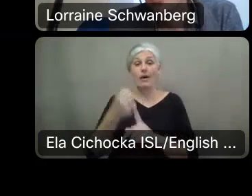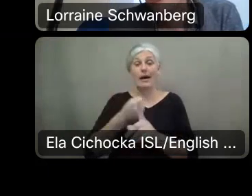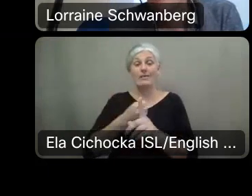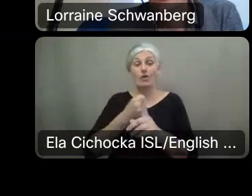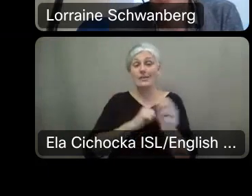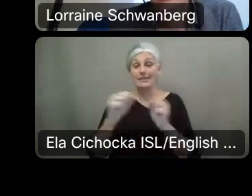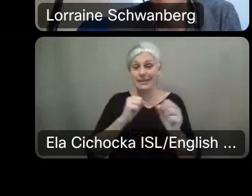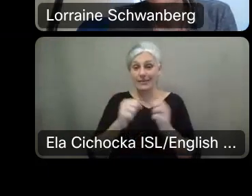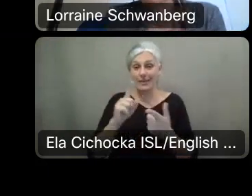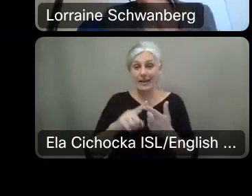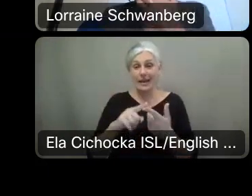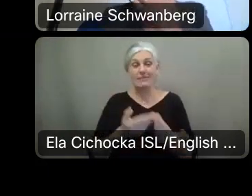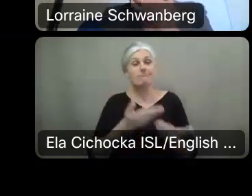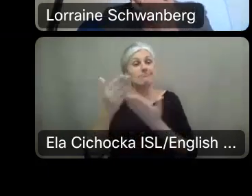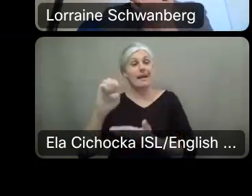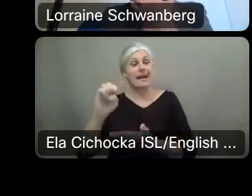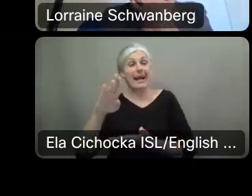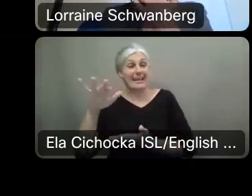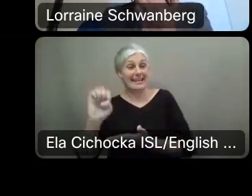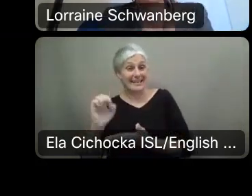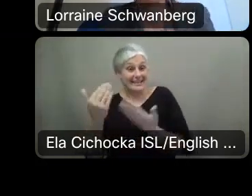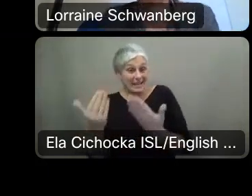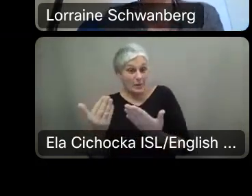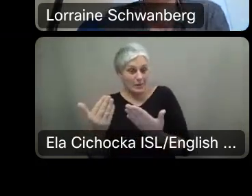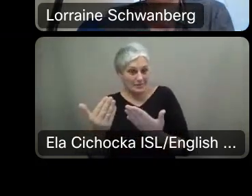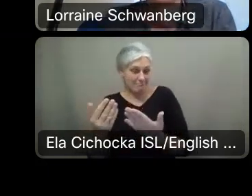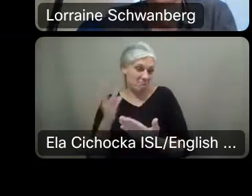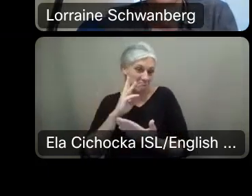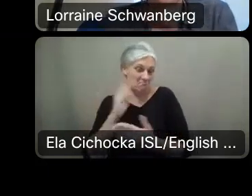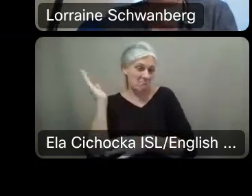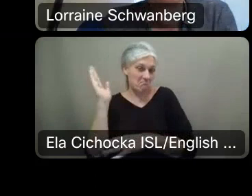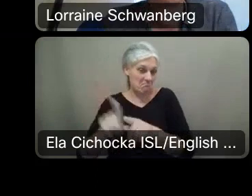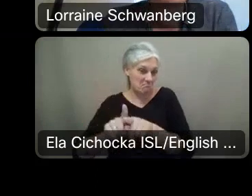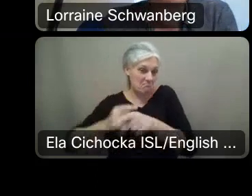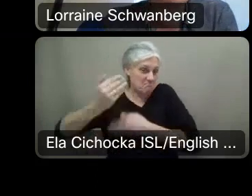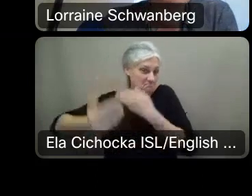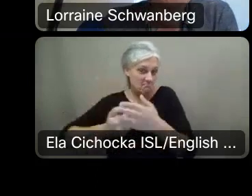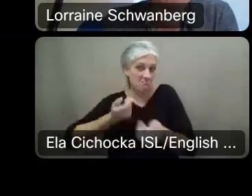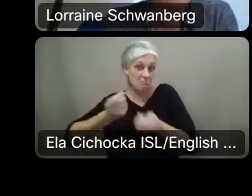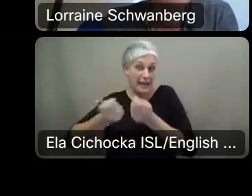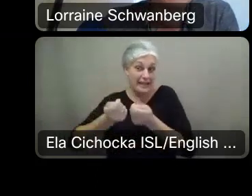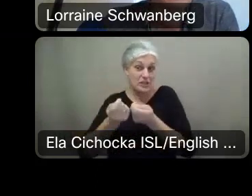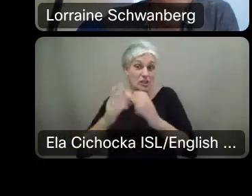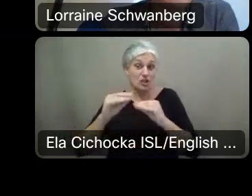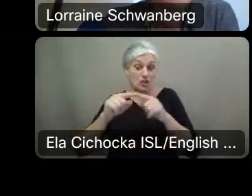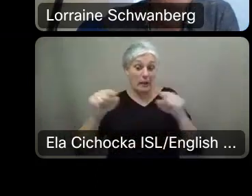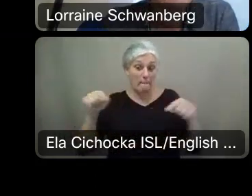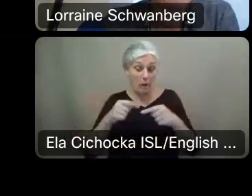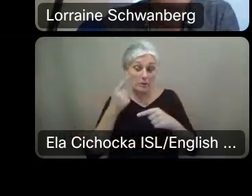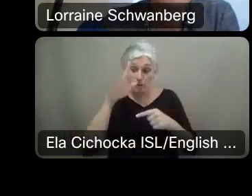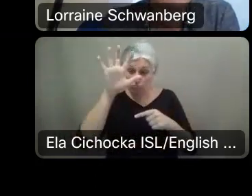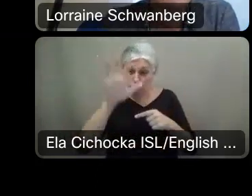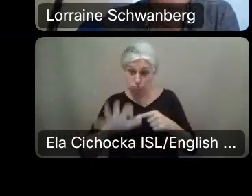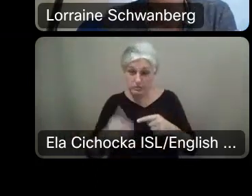going to hand over to Ellie at this point to, I suppose, manage the chat box and direct some of